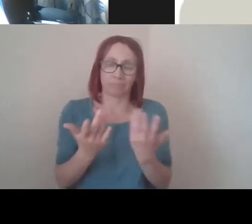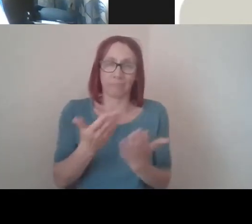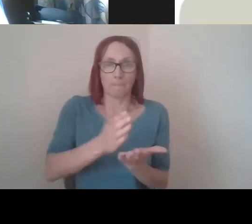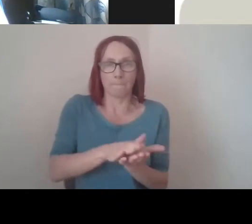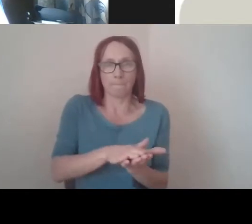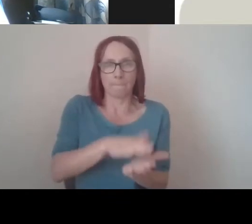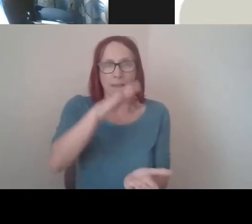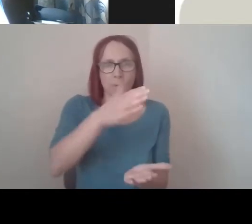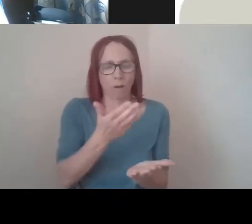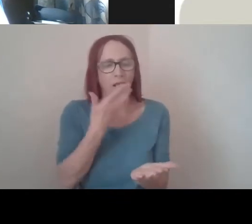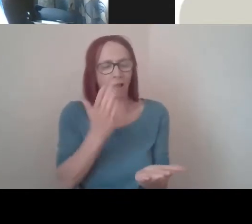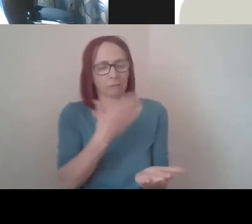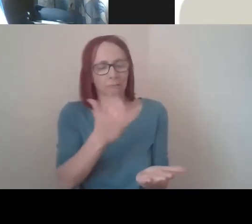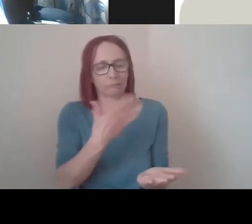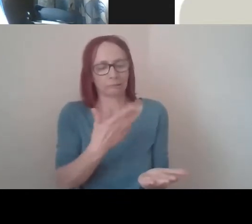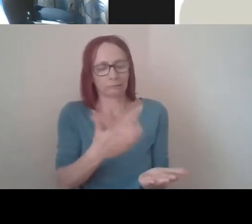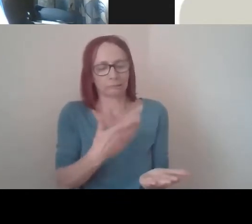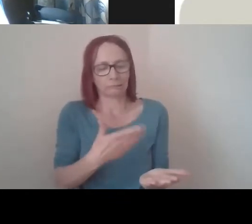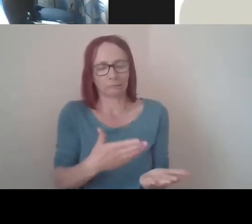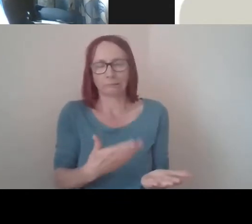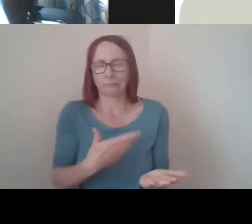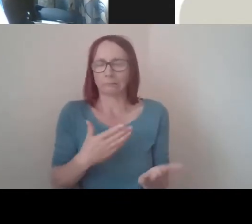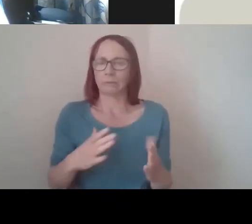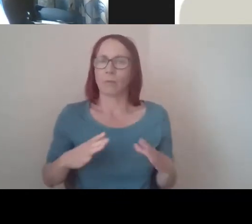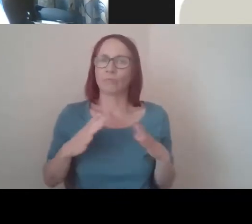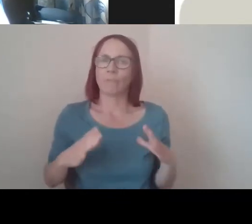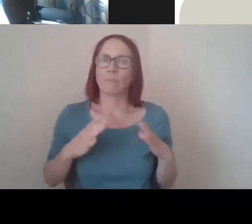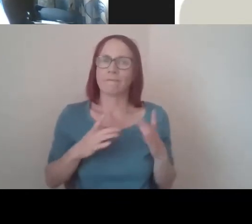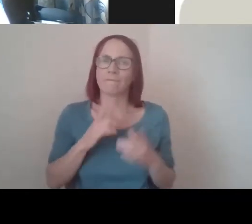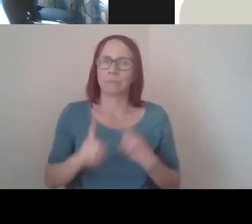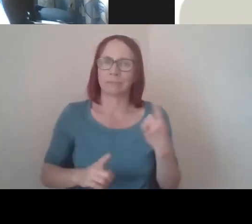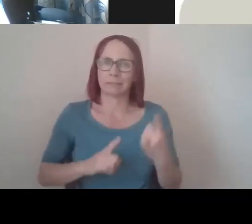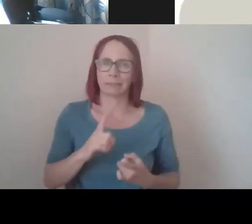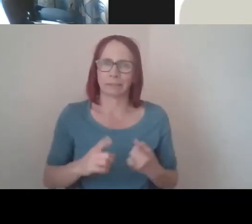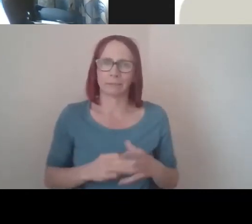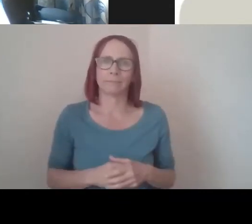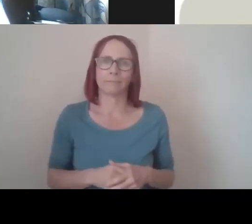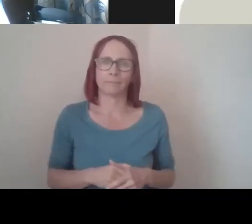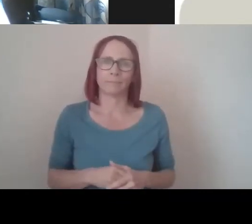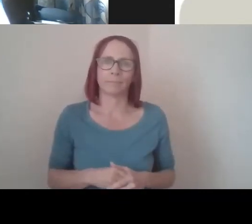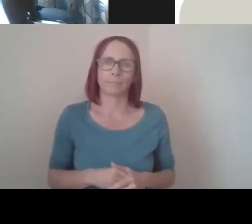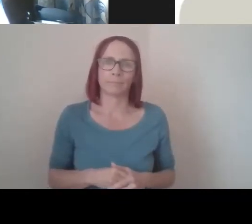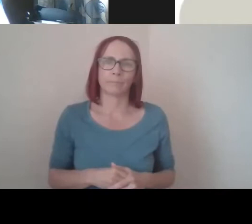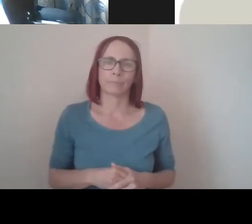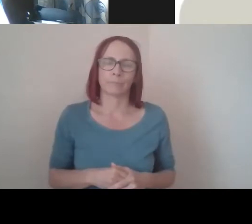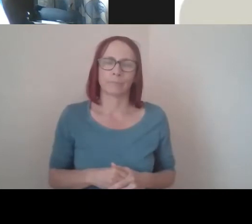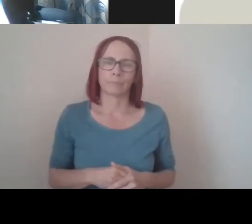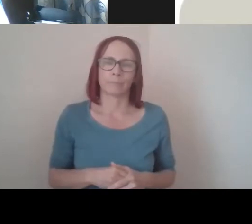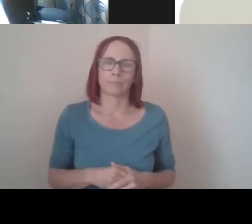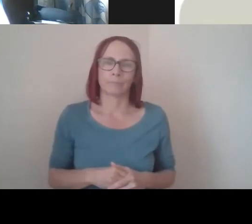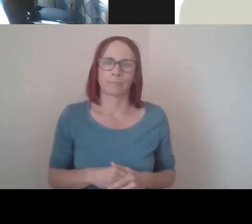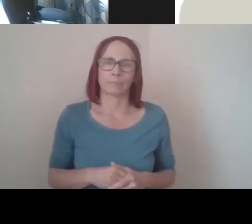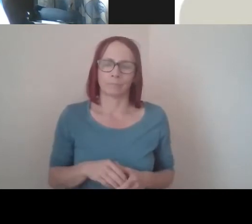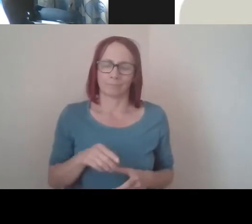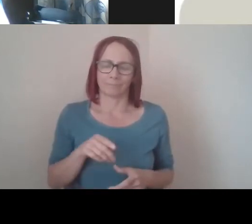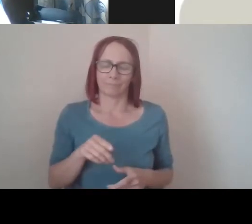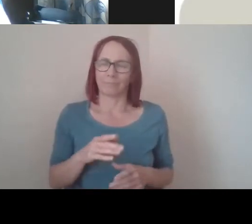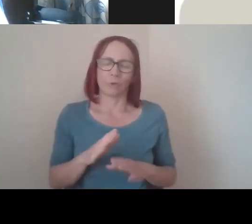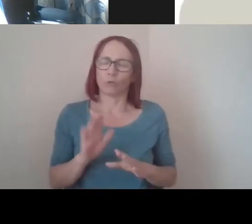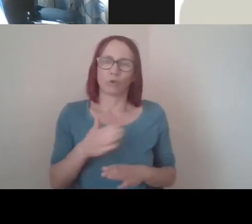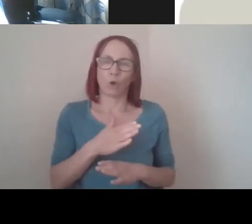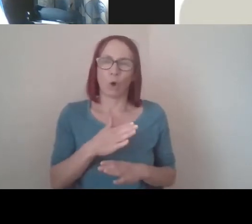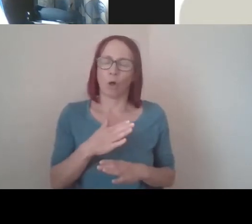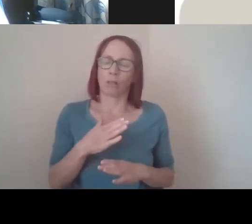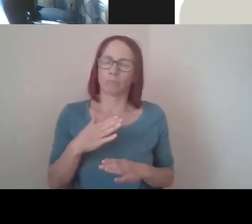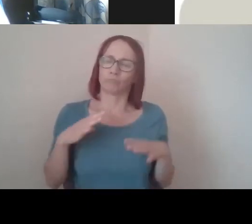to wade through to be properly prepared for a meeting. So that's just a warning. It's not all a